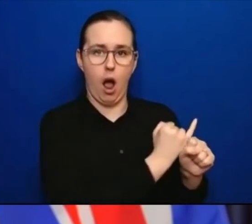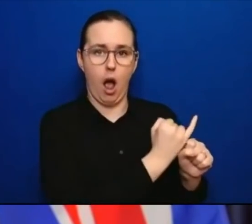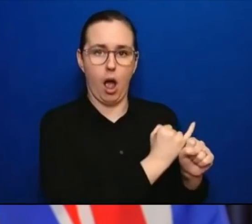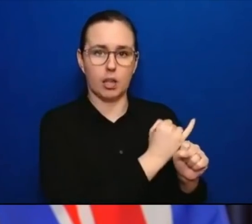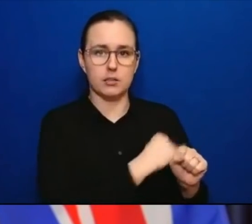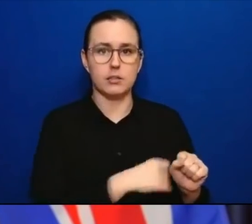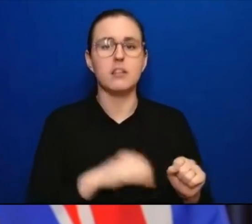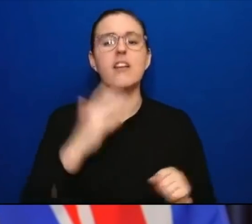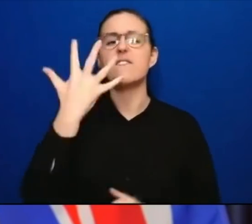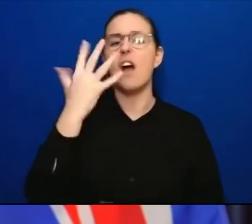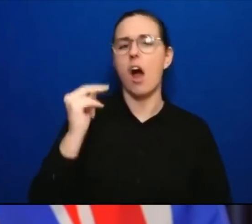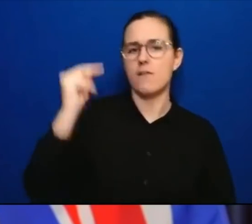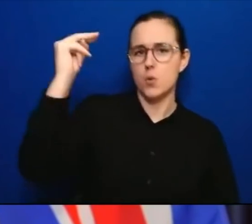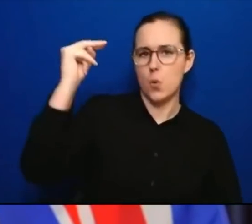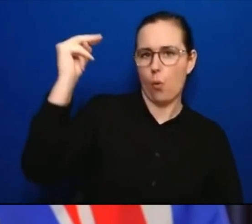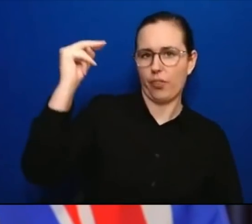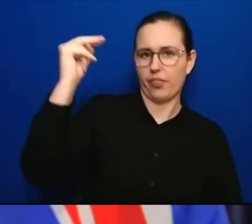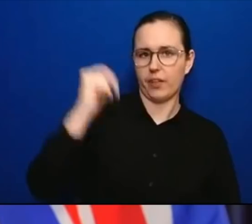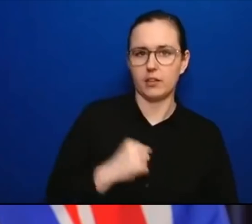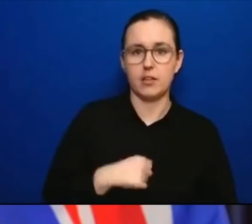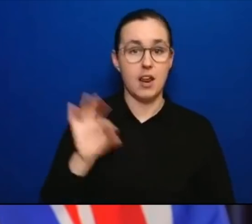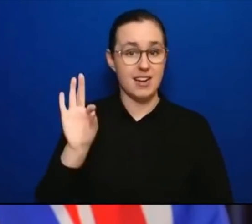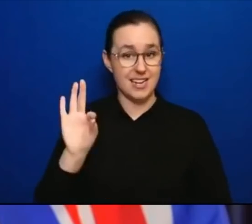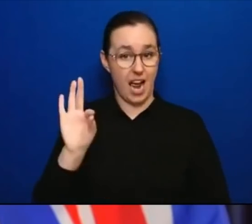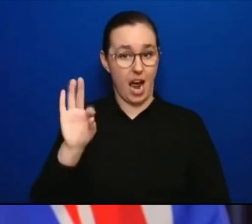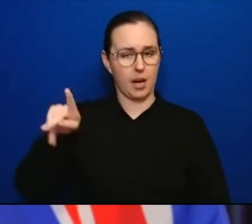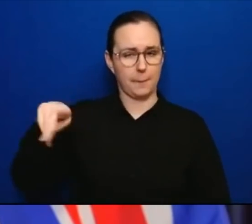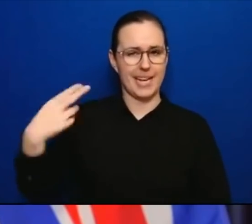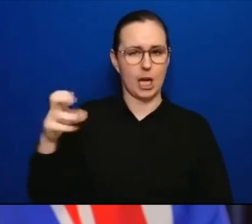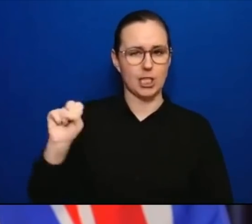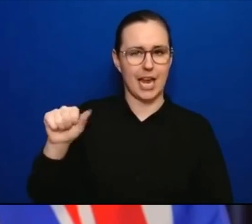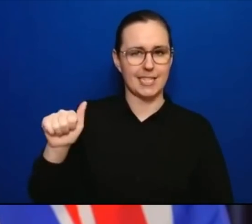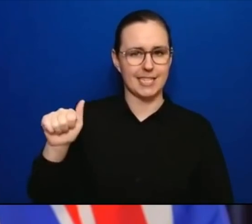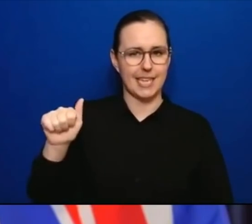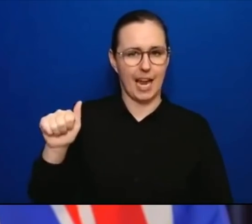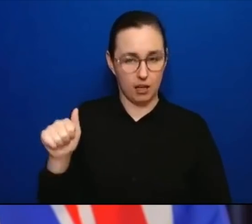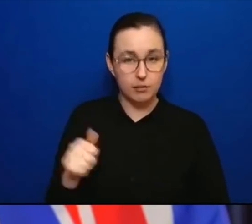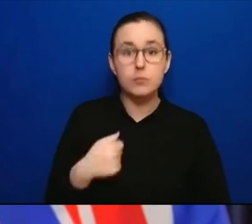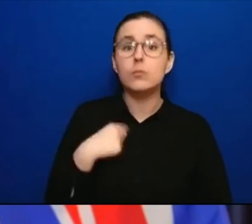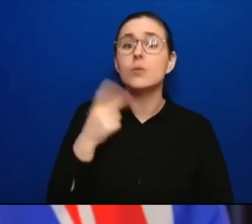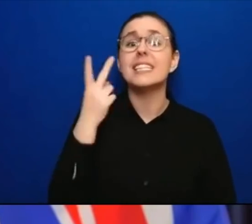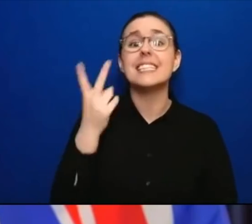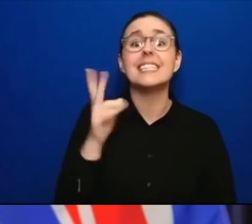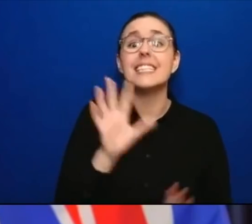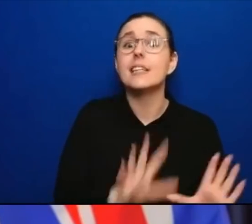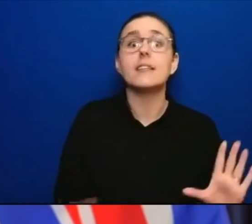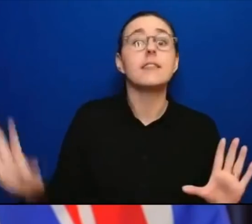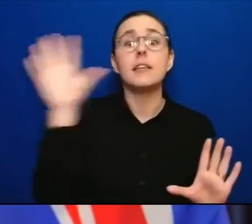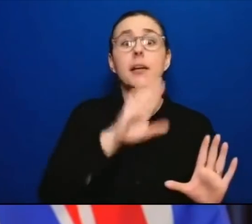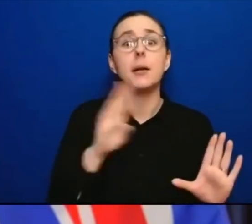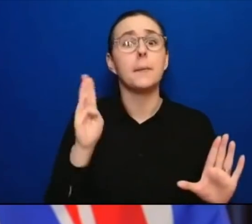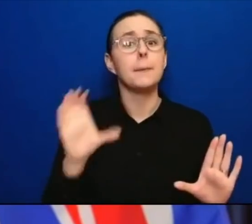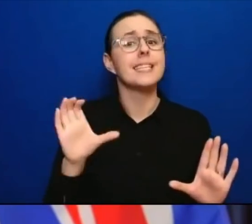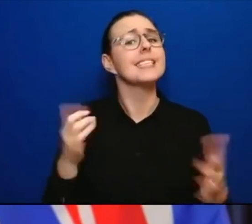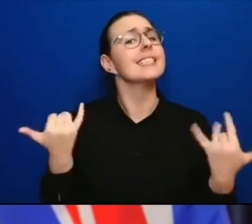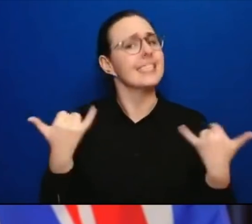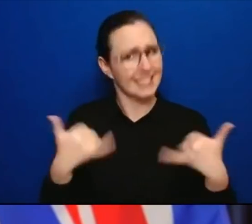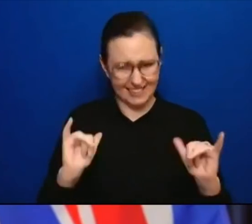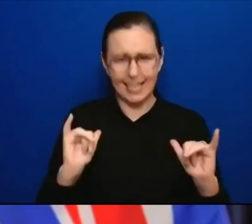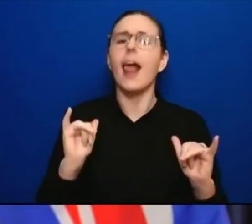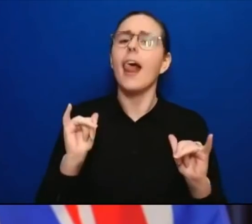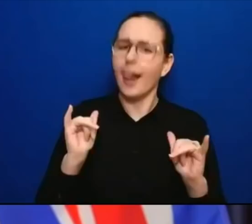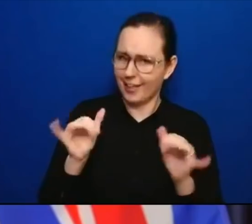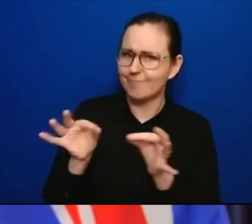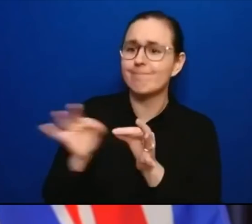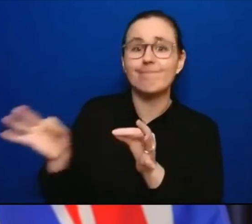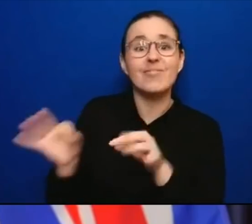in Island Health, 5 in Northern Health, 9 in the Provincial Health Services Authority. We're seeing across BC, and we